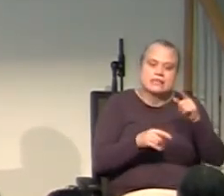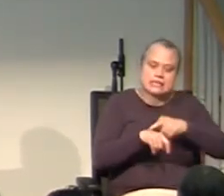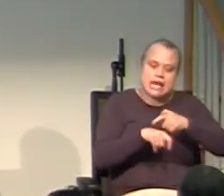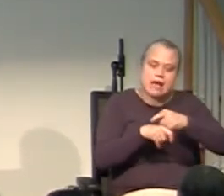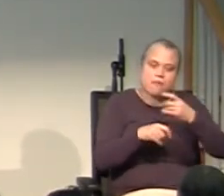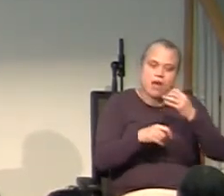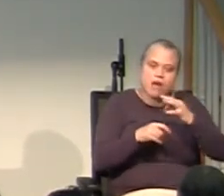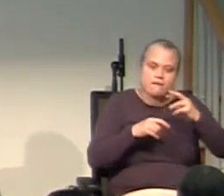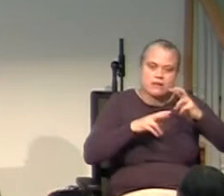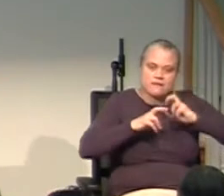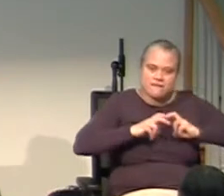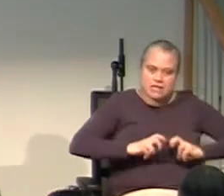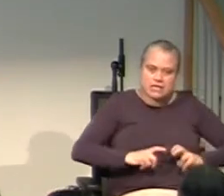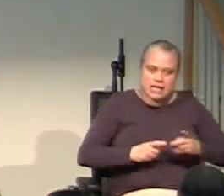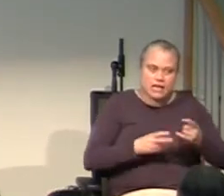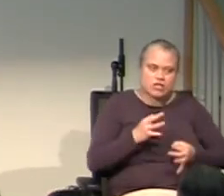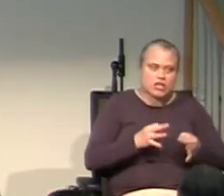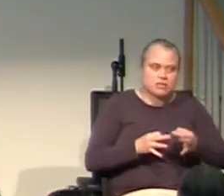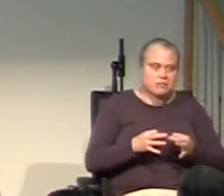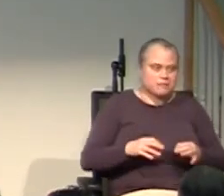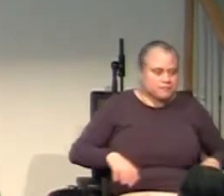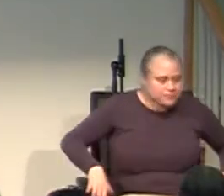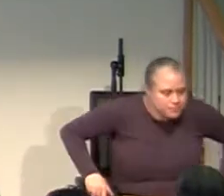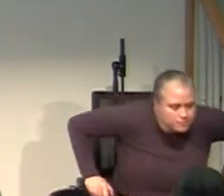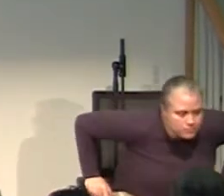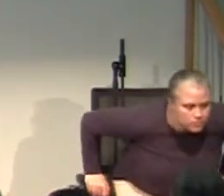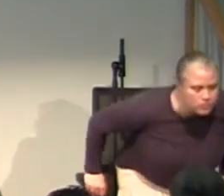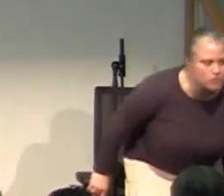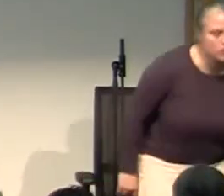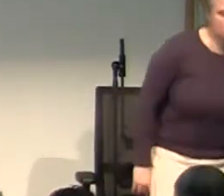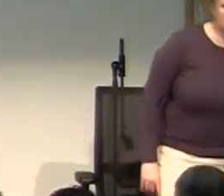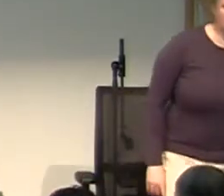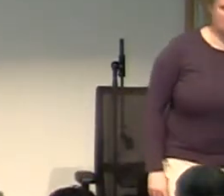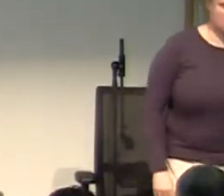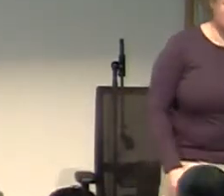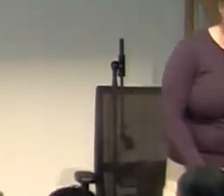investigative judgment. But anyhow, say this,